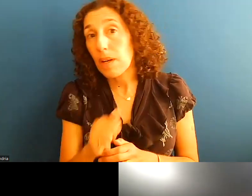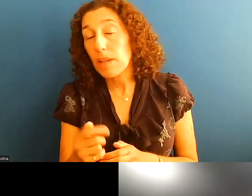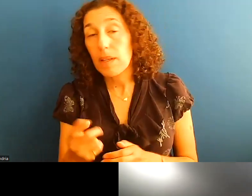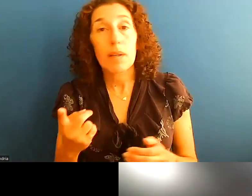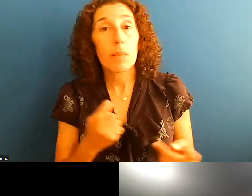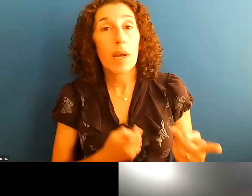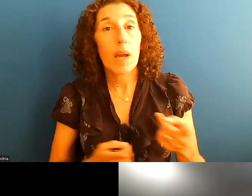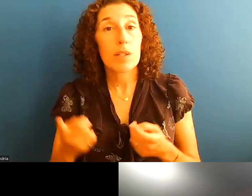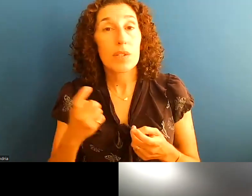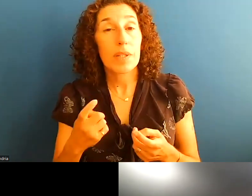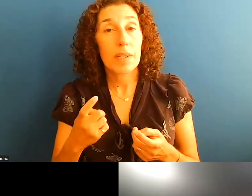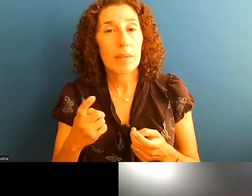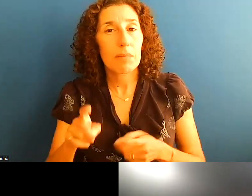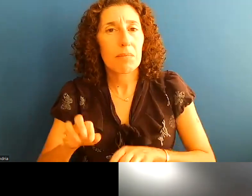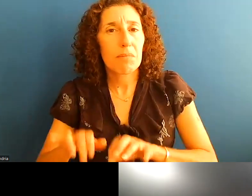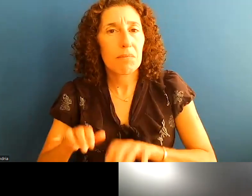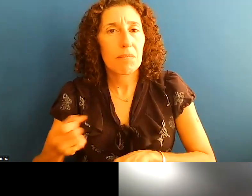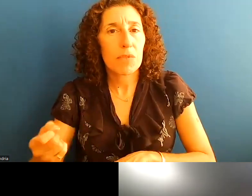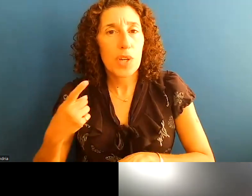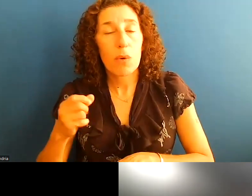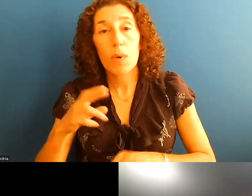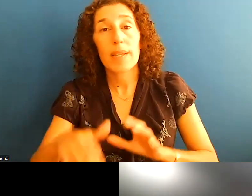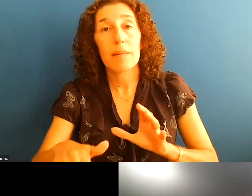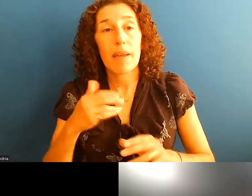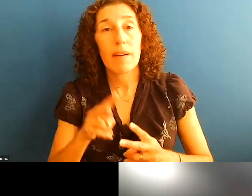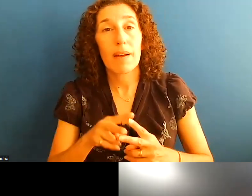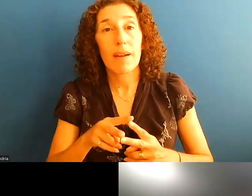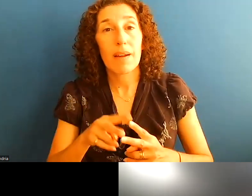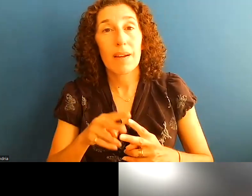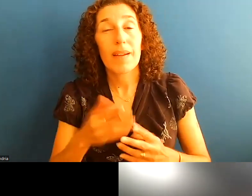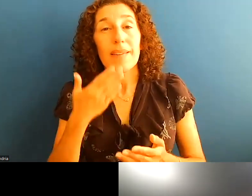feel free to drop that in the chat or you can email me. And thank you again for coming. We hope to see you tomorrow.